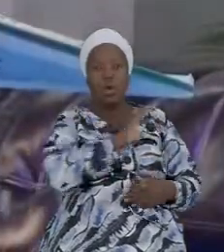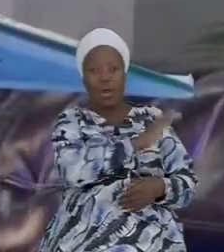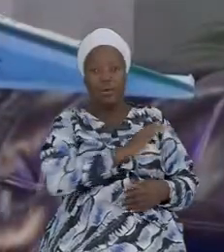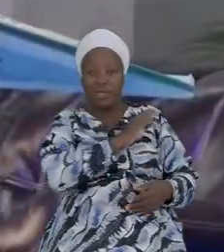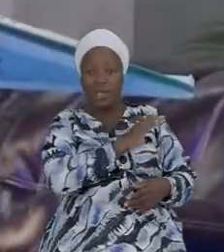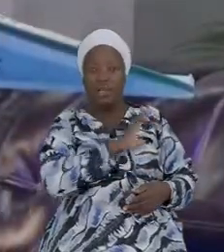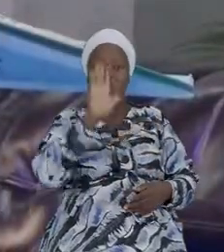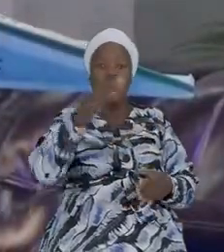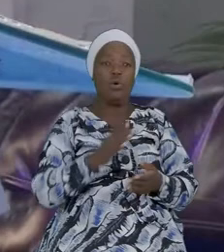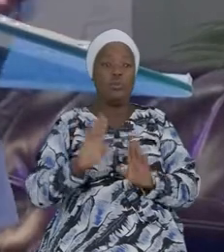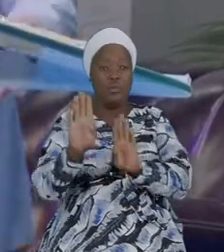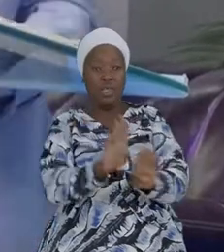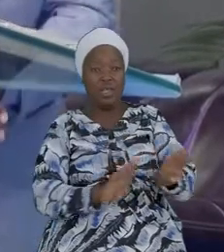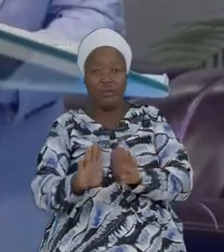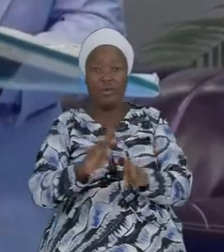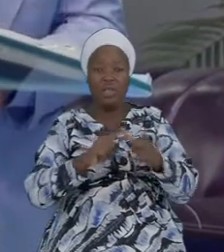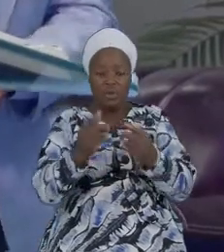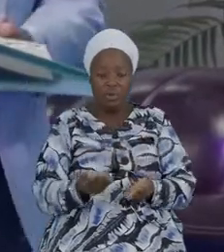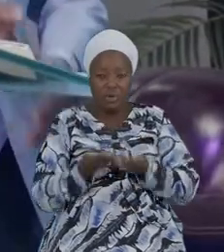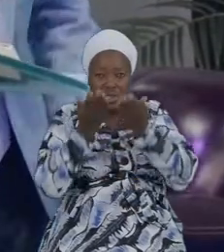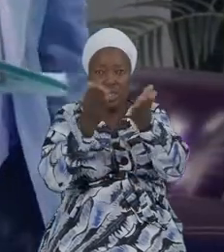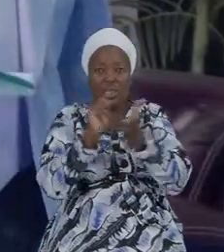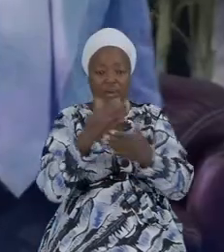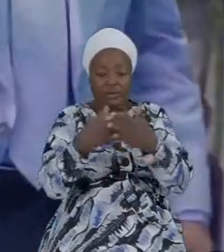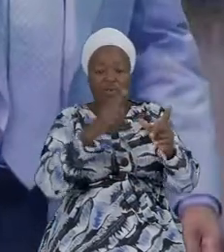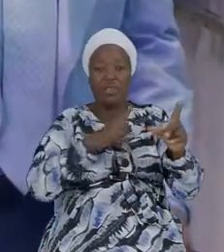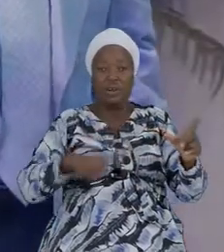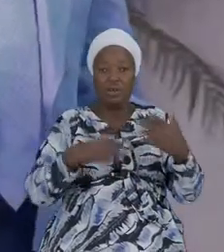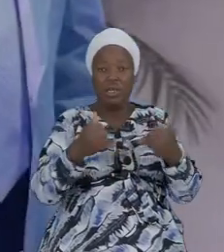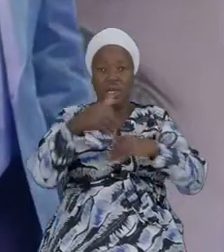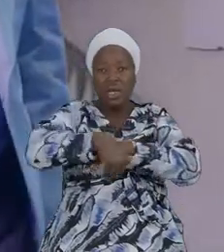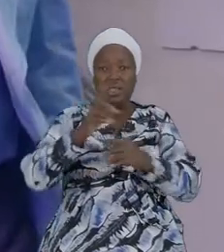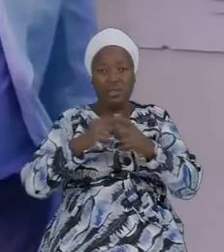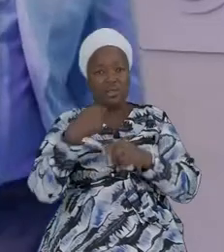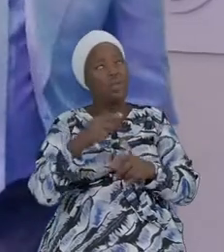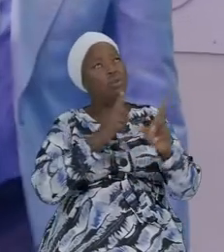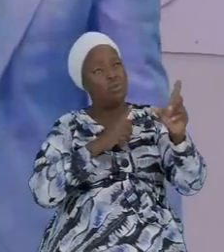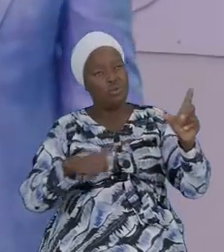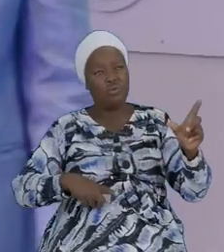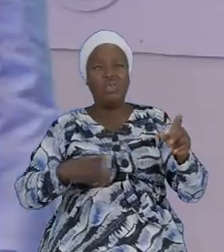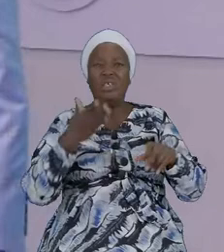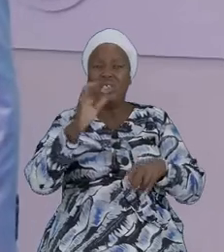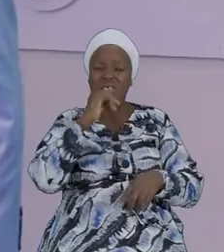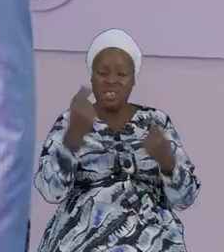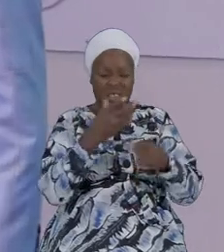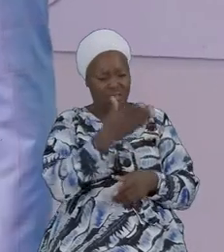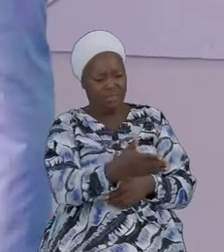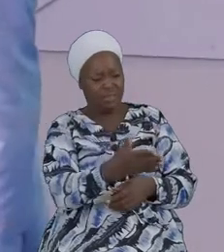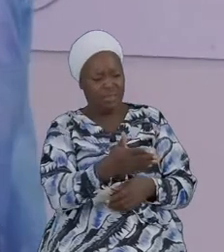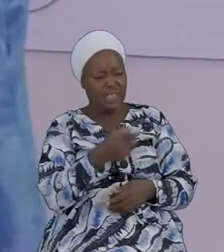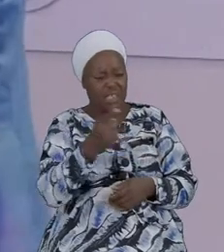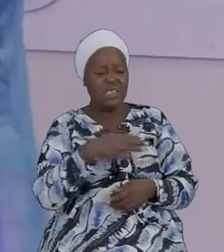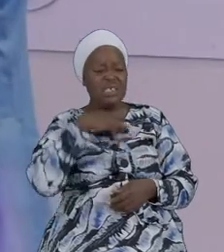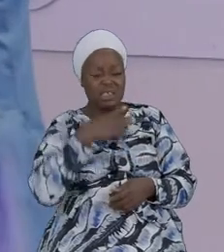character, your behavior, you present that before the Lord and say, Lord, there's sin here. There's a